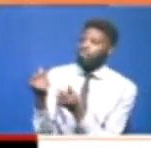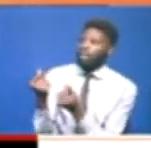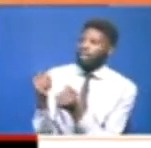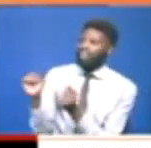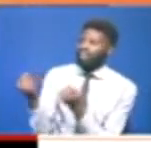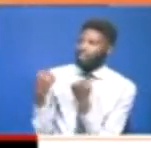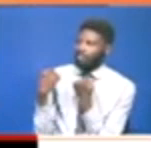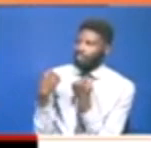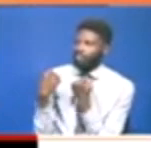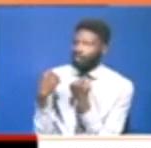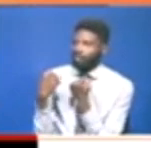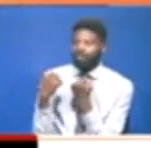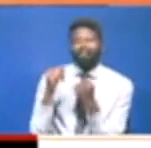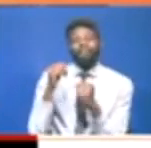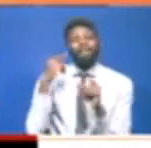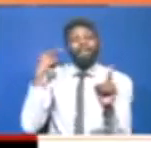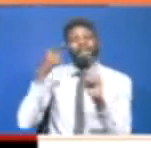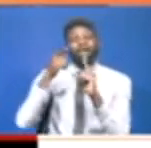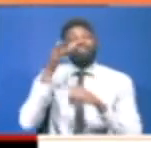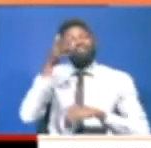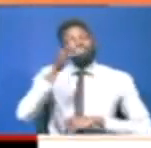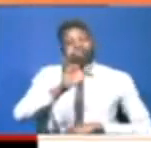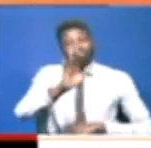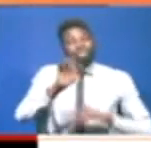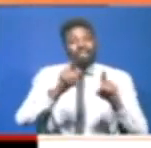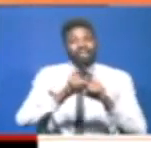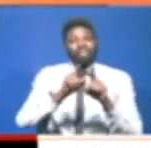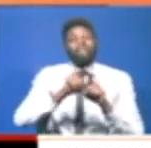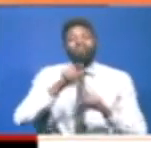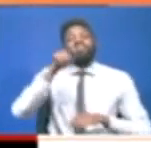your future, and, of course, what you need to do